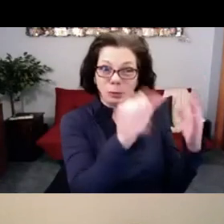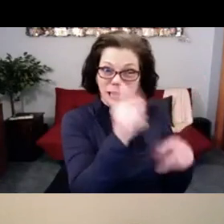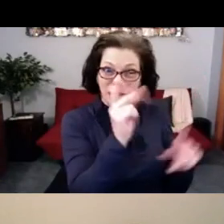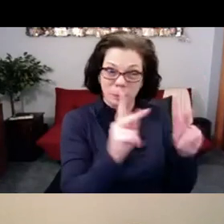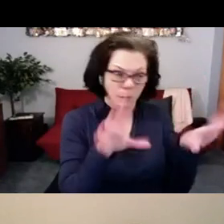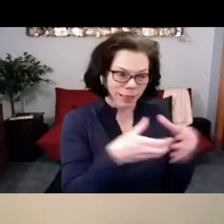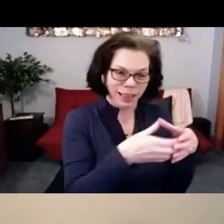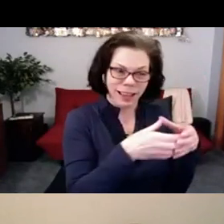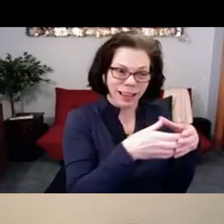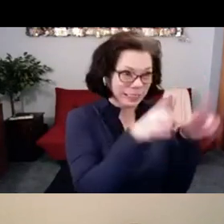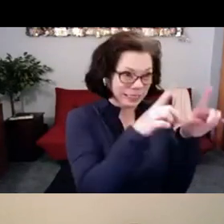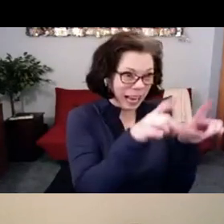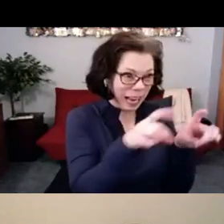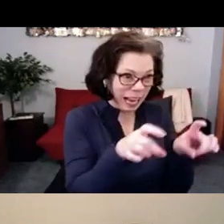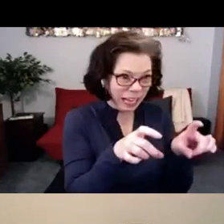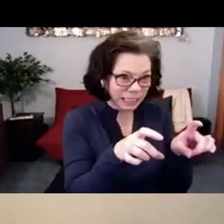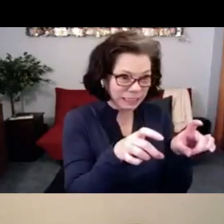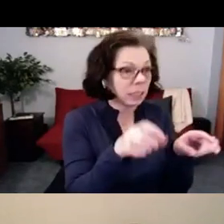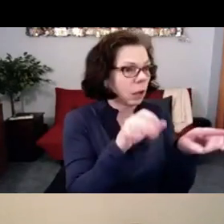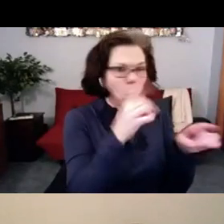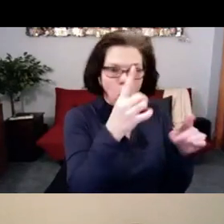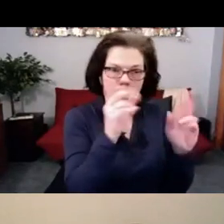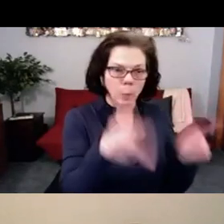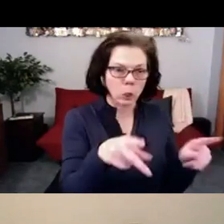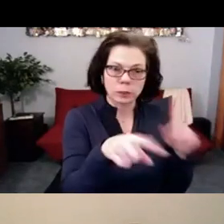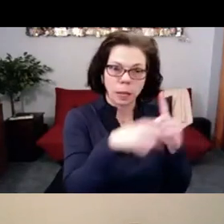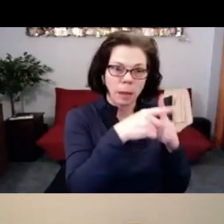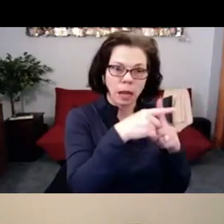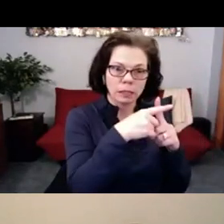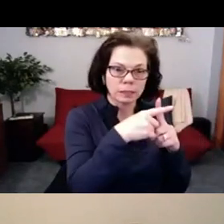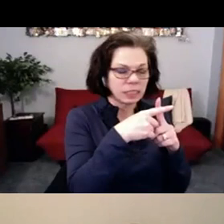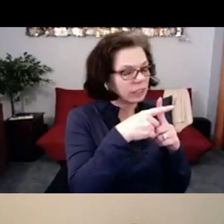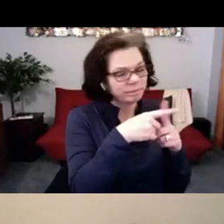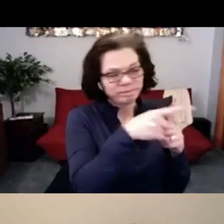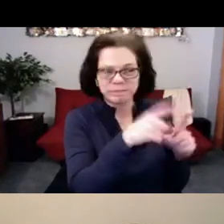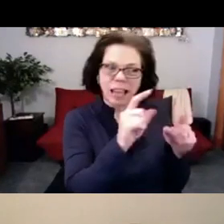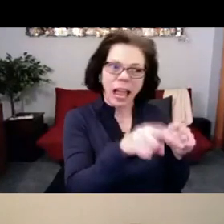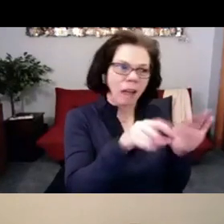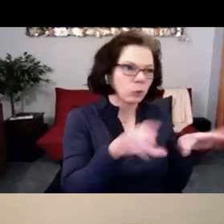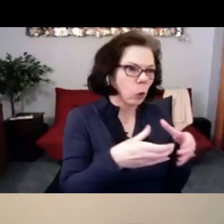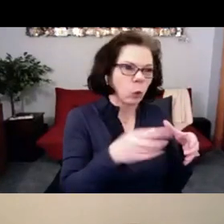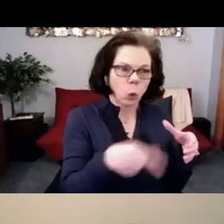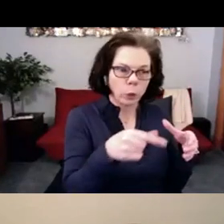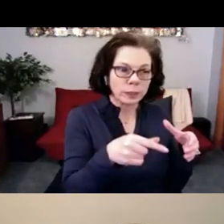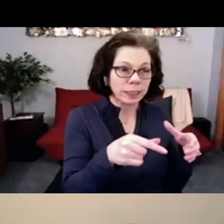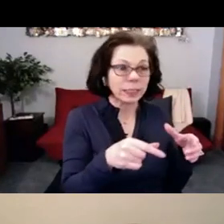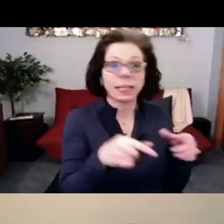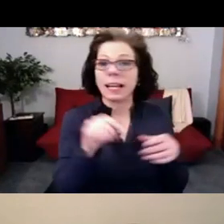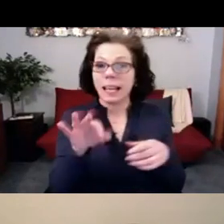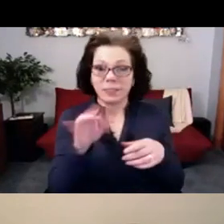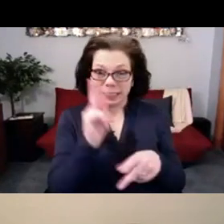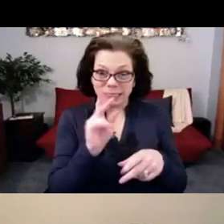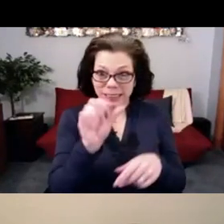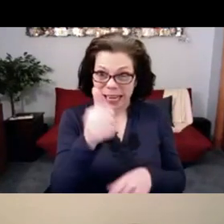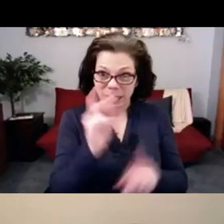tested positive, everyone would have to quarantine. If no one in that group tested positive, everyone would obviously be